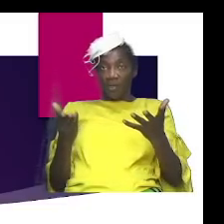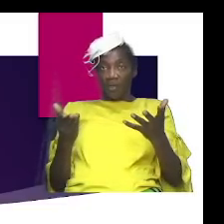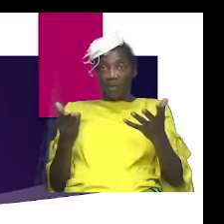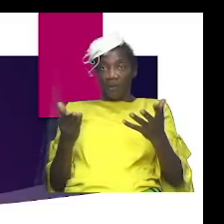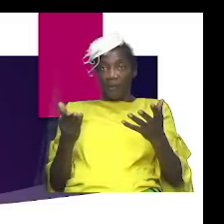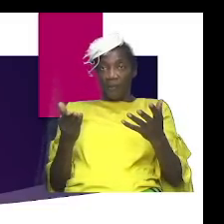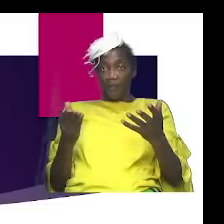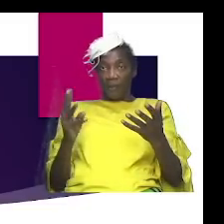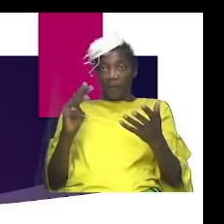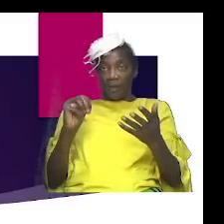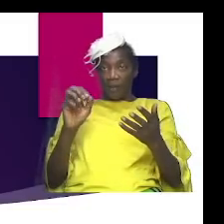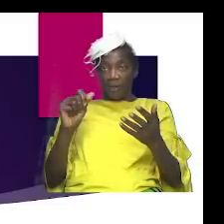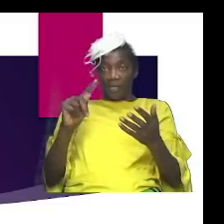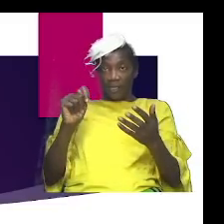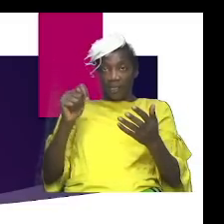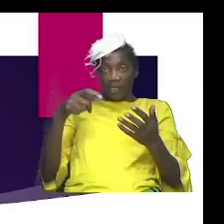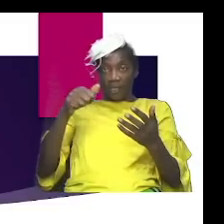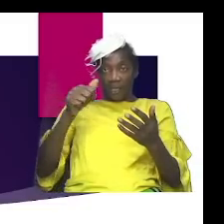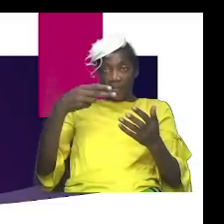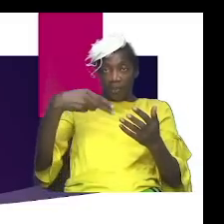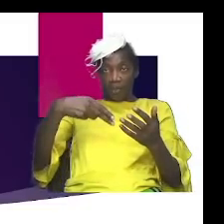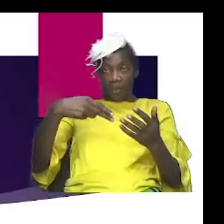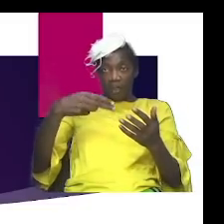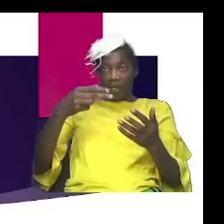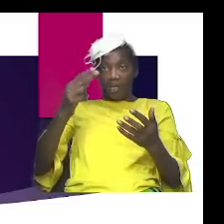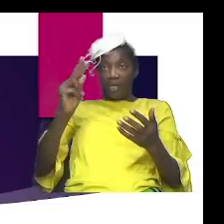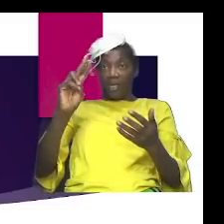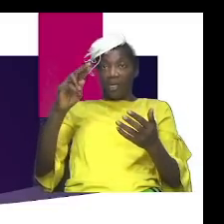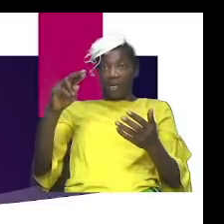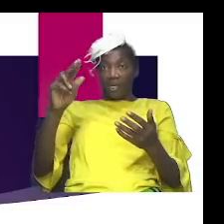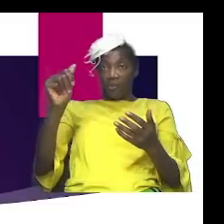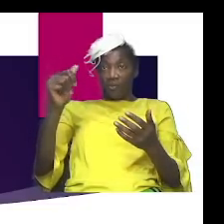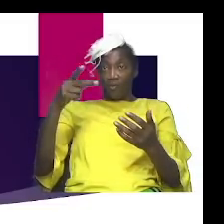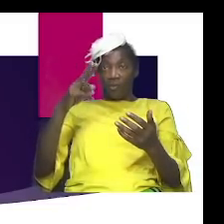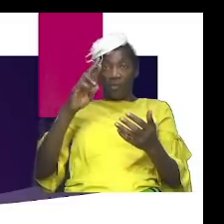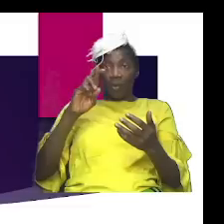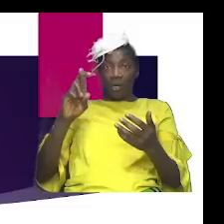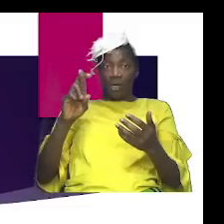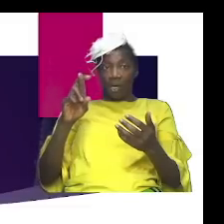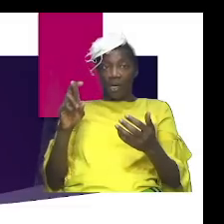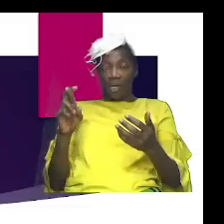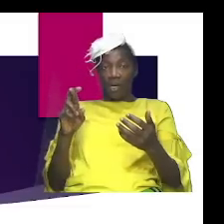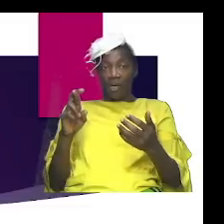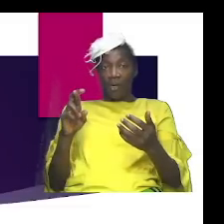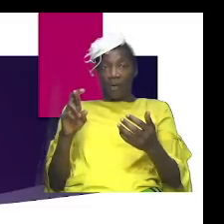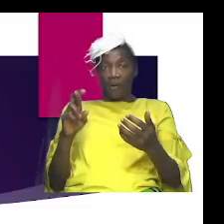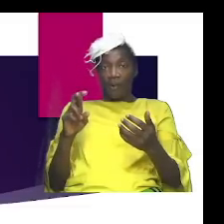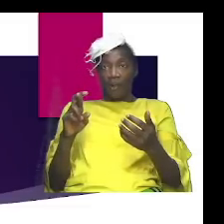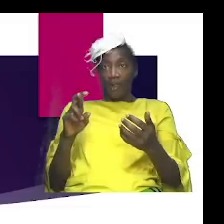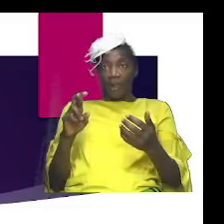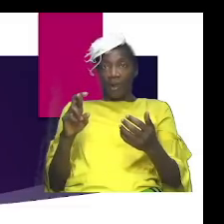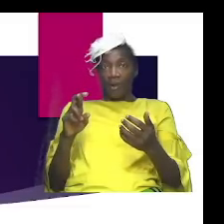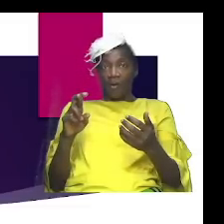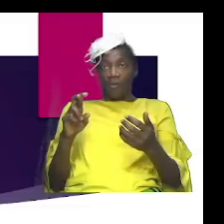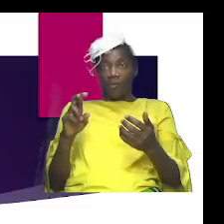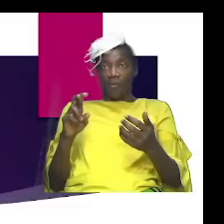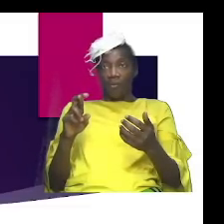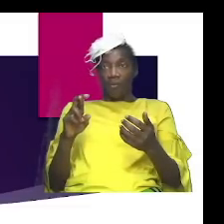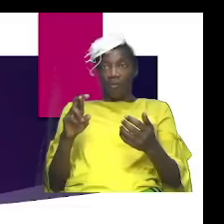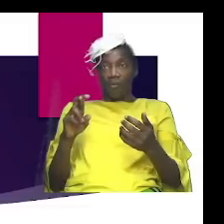a metaphor is a figure of speech, right? Is a figure of speech that,